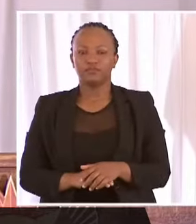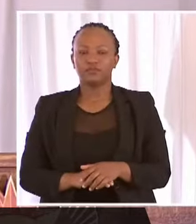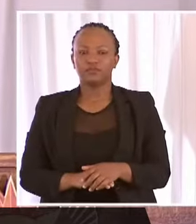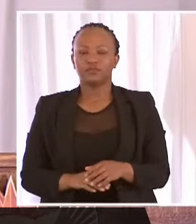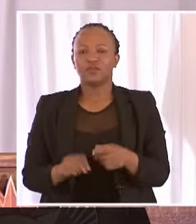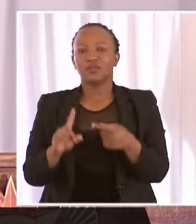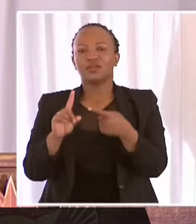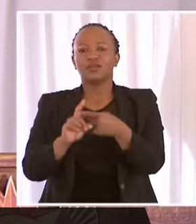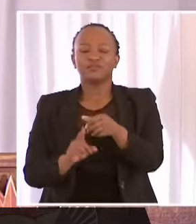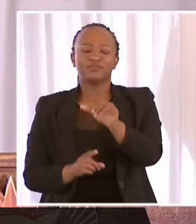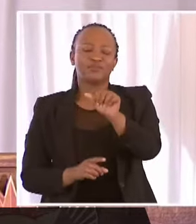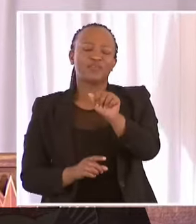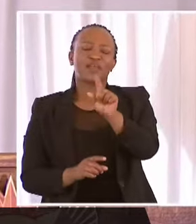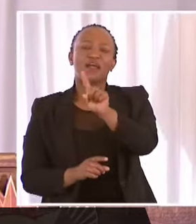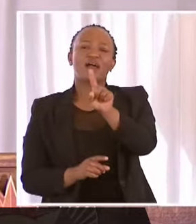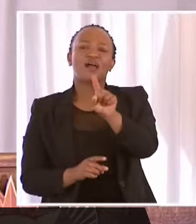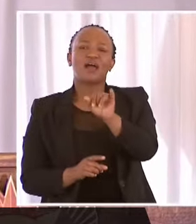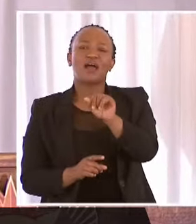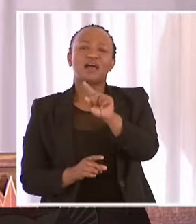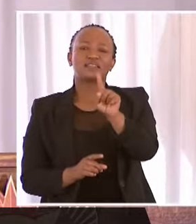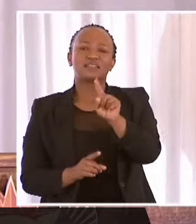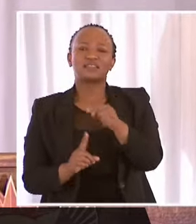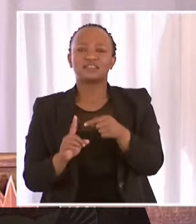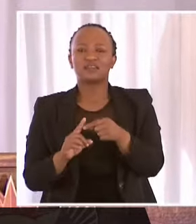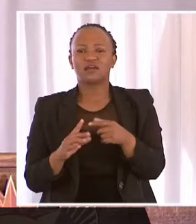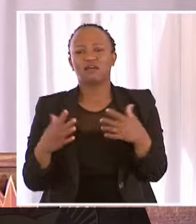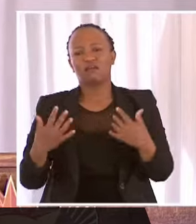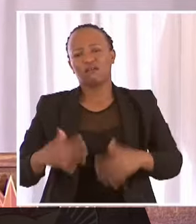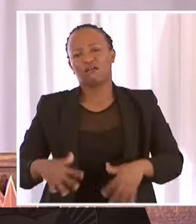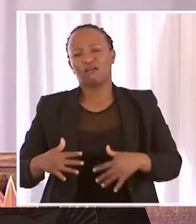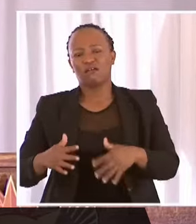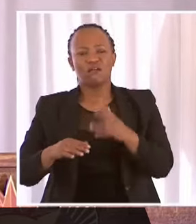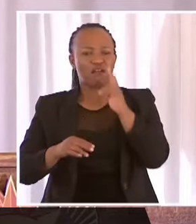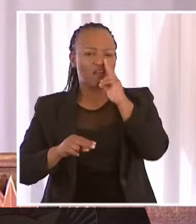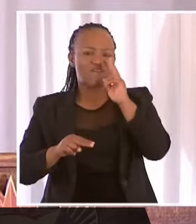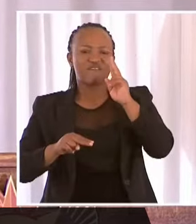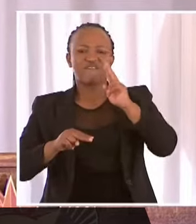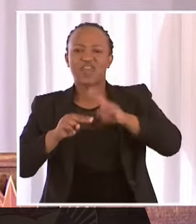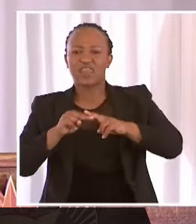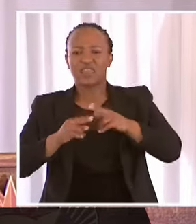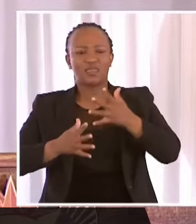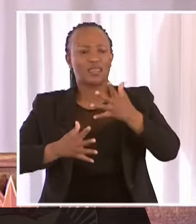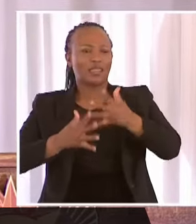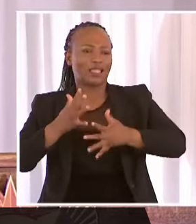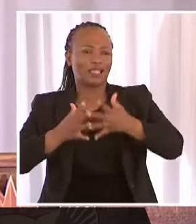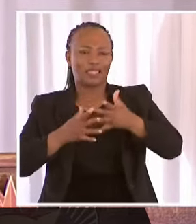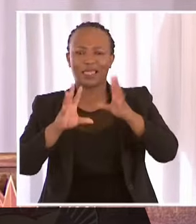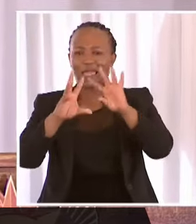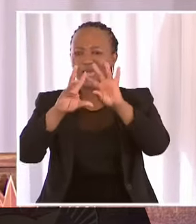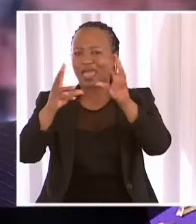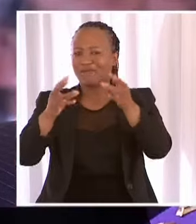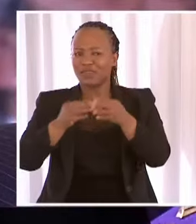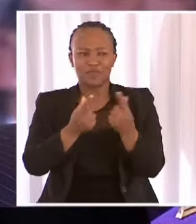sense of humor. He did everything with a sense of humor.